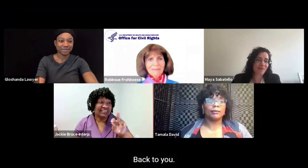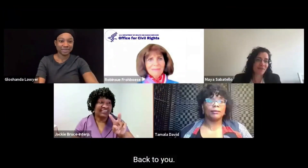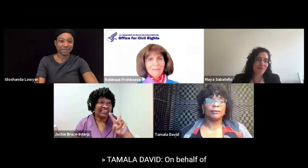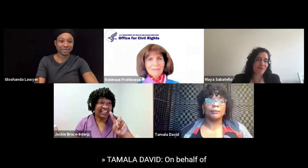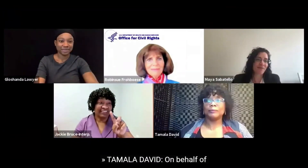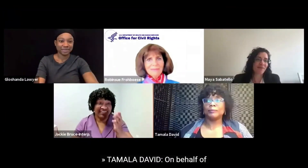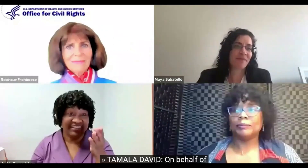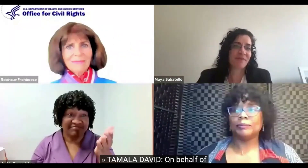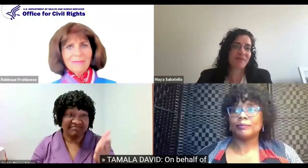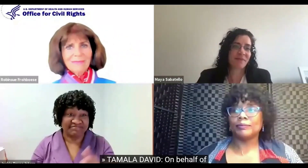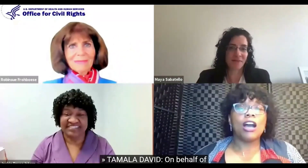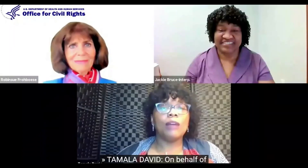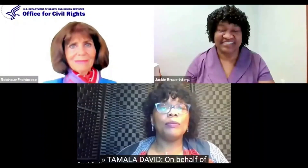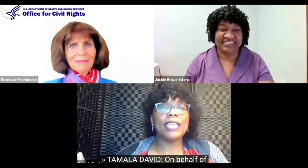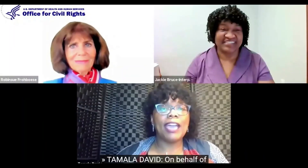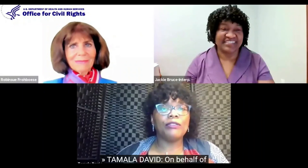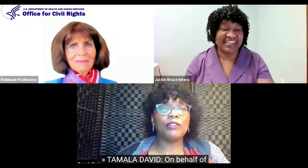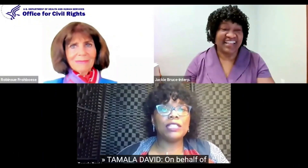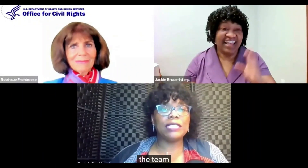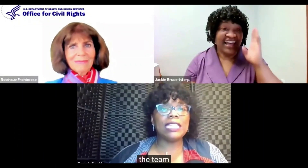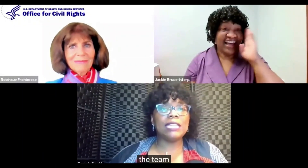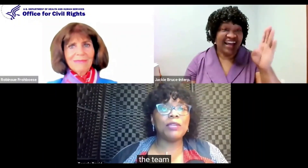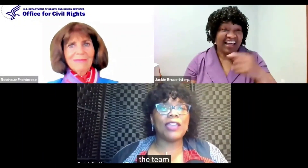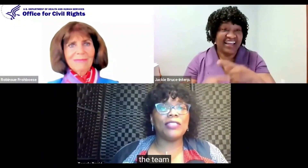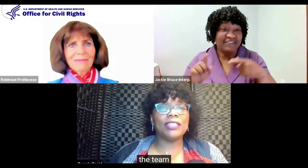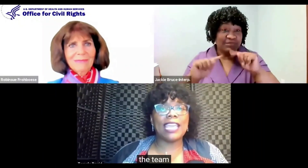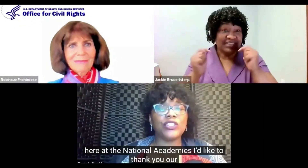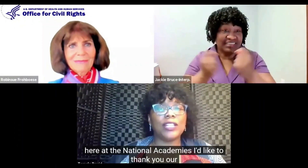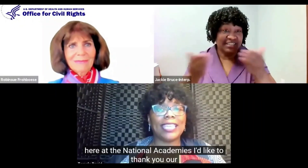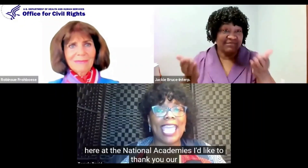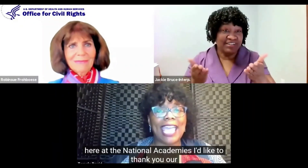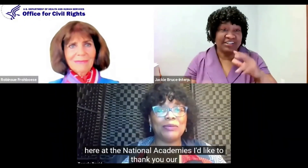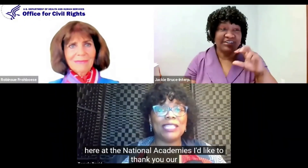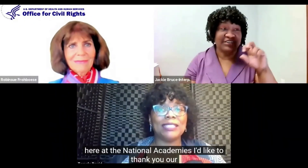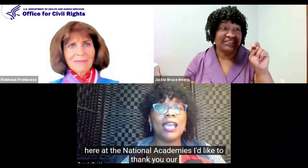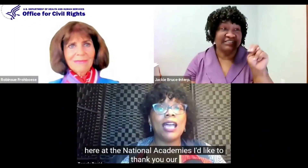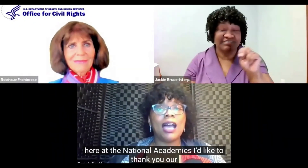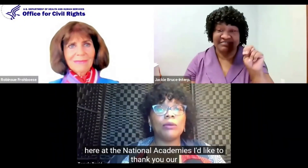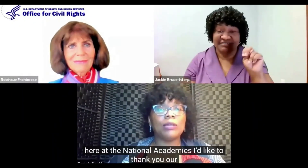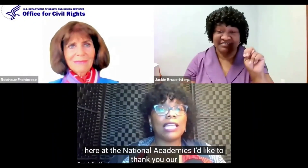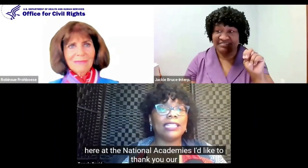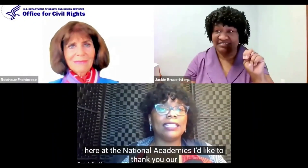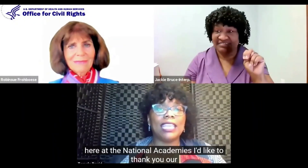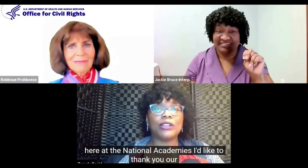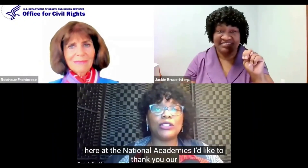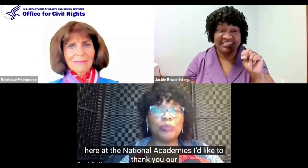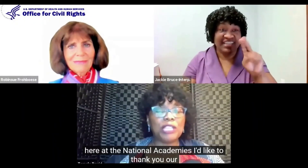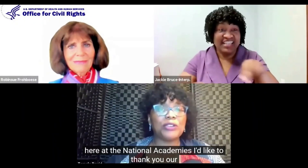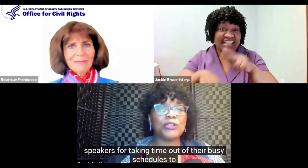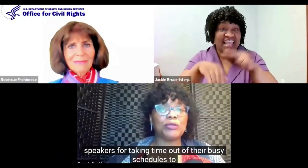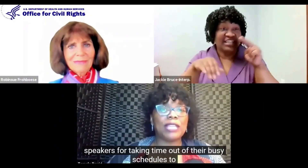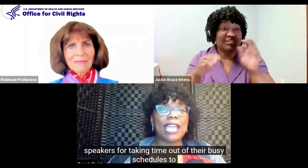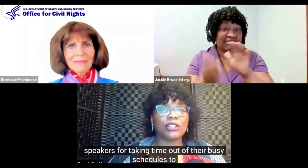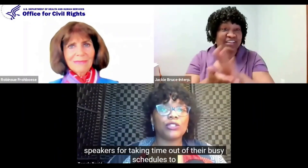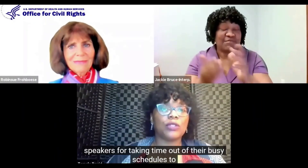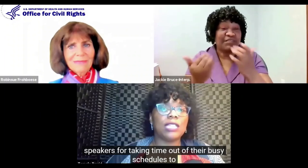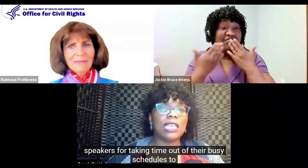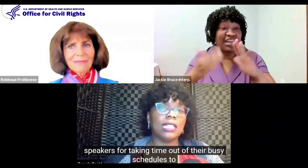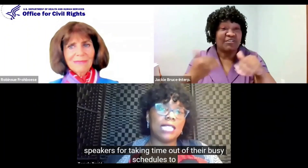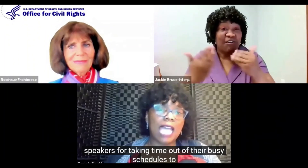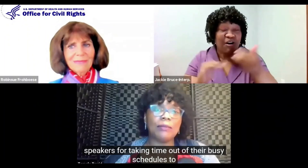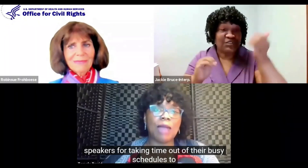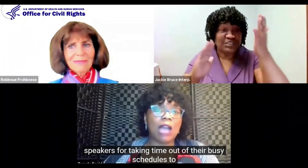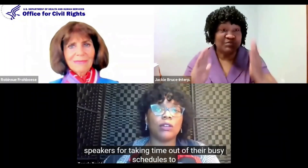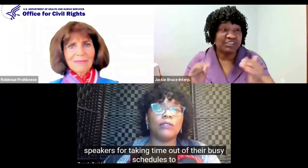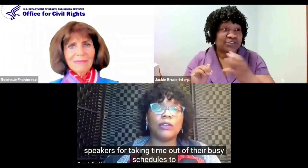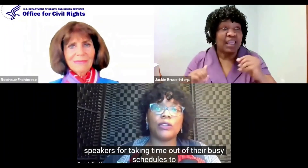you. On behalf of the team here at the National Academies, I would like to thank our speakers and reactors for